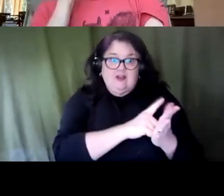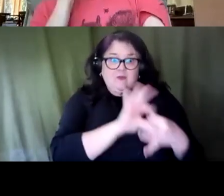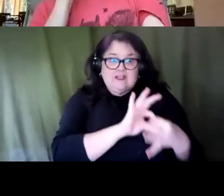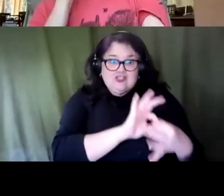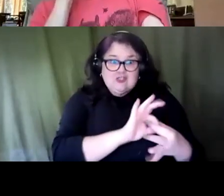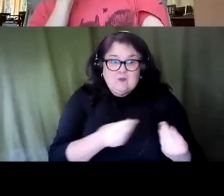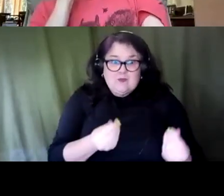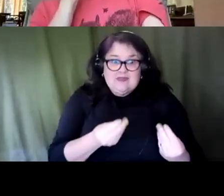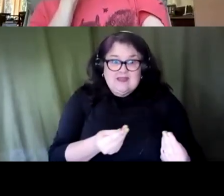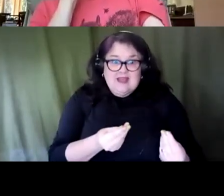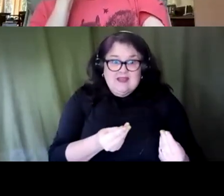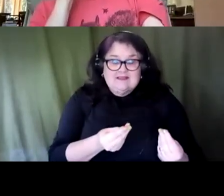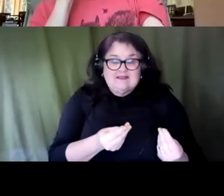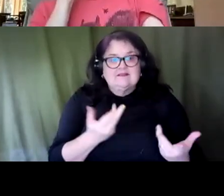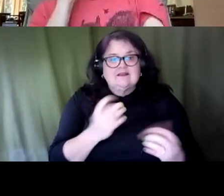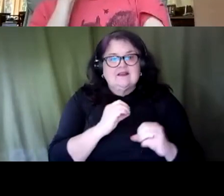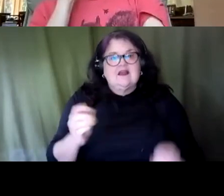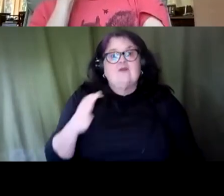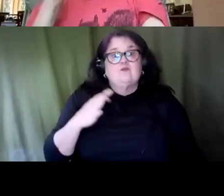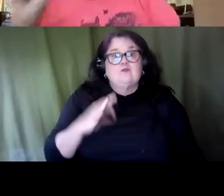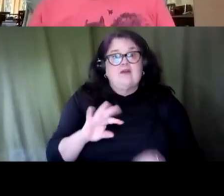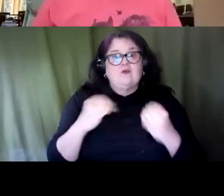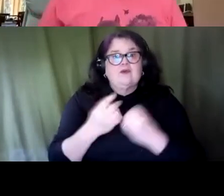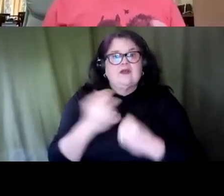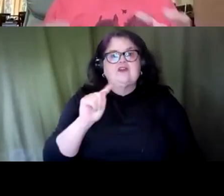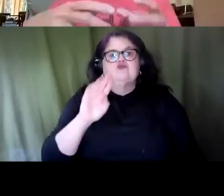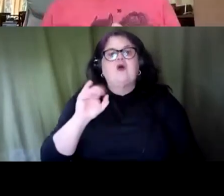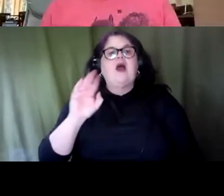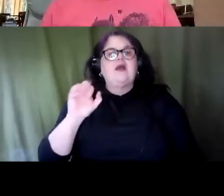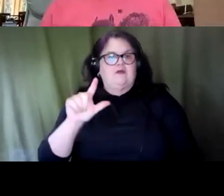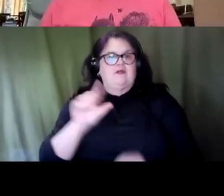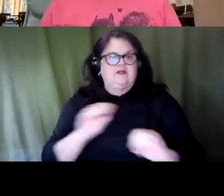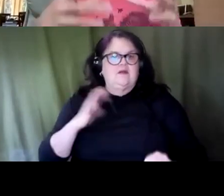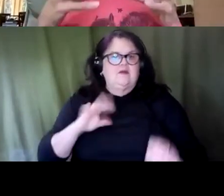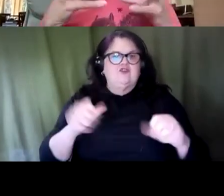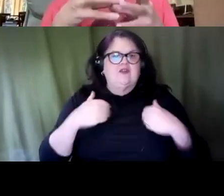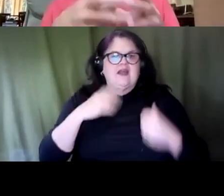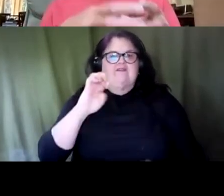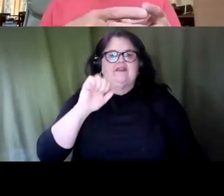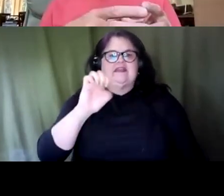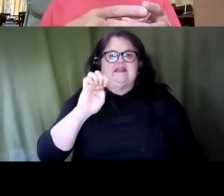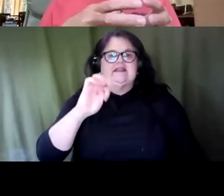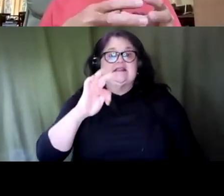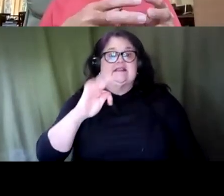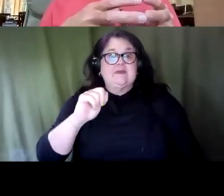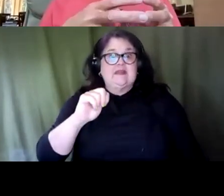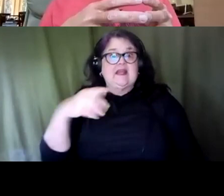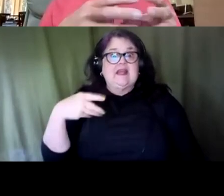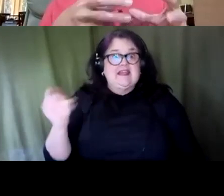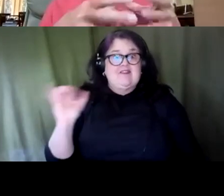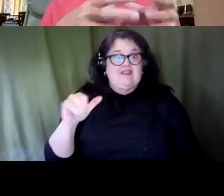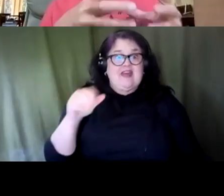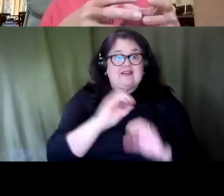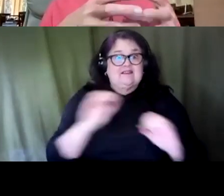land, a nonprofit organization like a tribal nonprofit could hold an easement that gives that nonprofit the ability